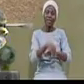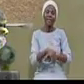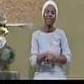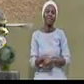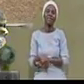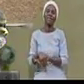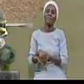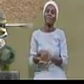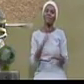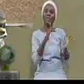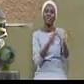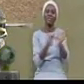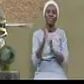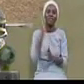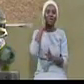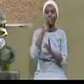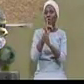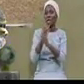amen.